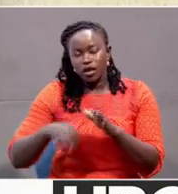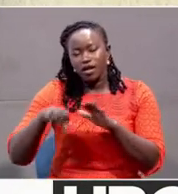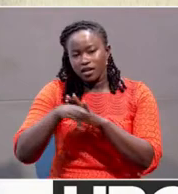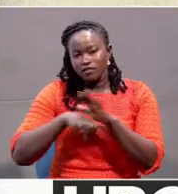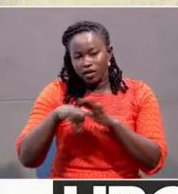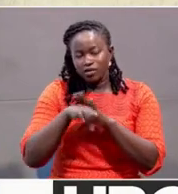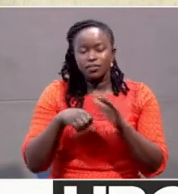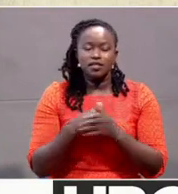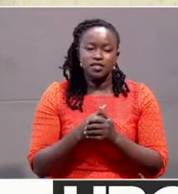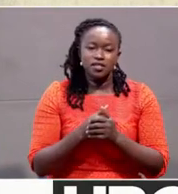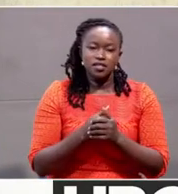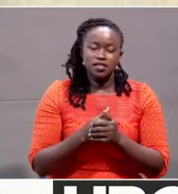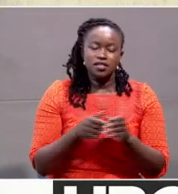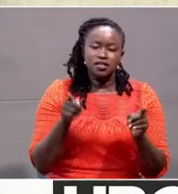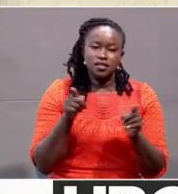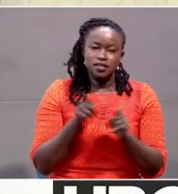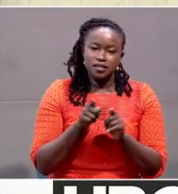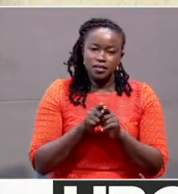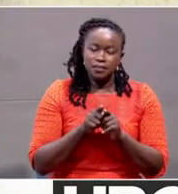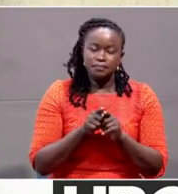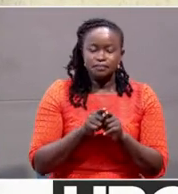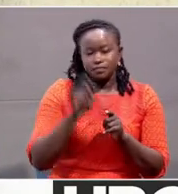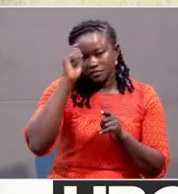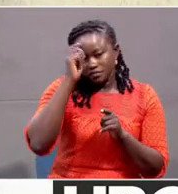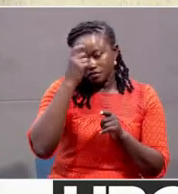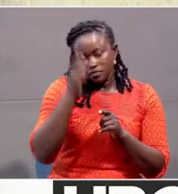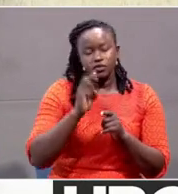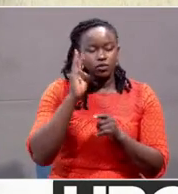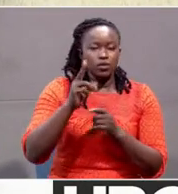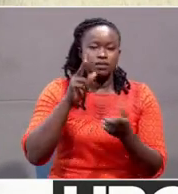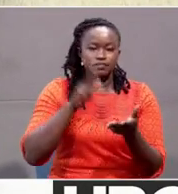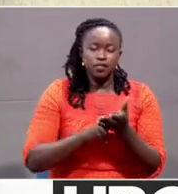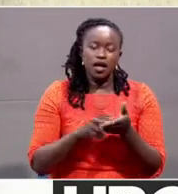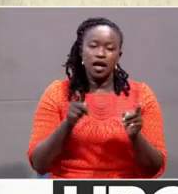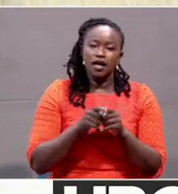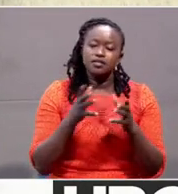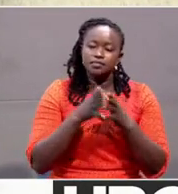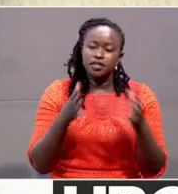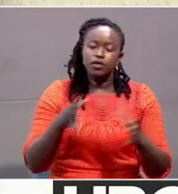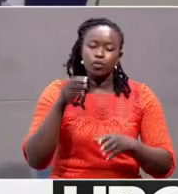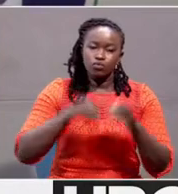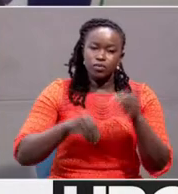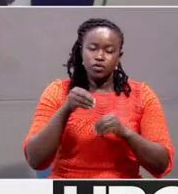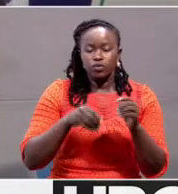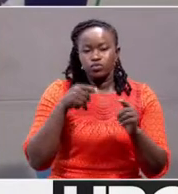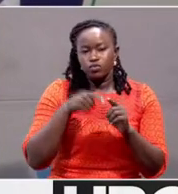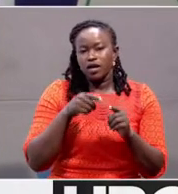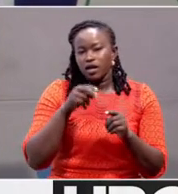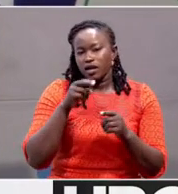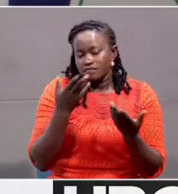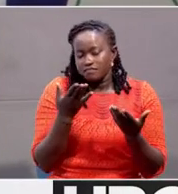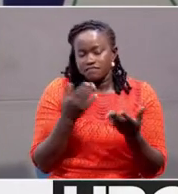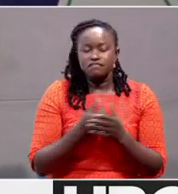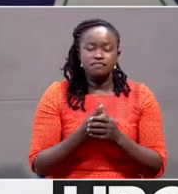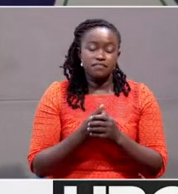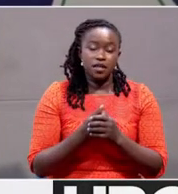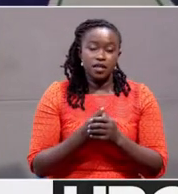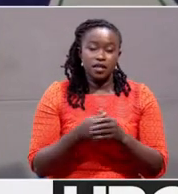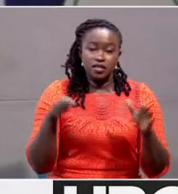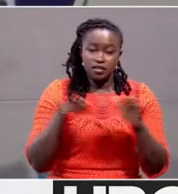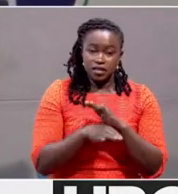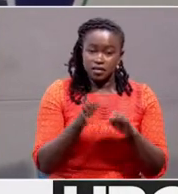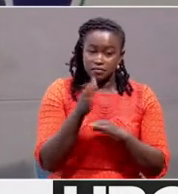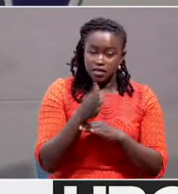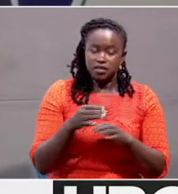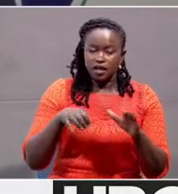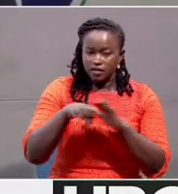eventually the government position will adopt it as the youth contributions to the NDC process. State Minister for Environment Beatrice